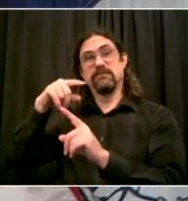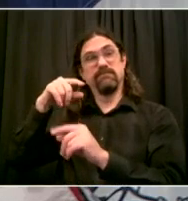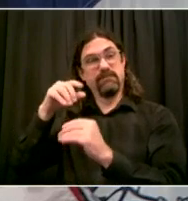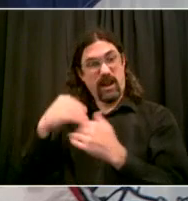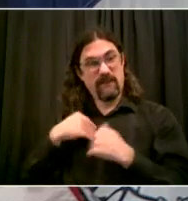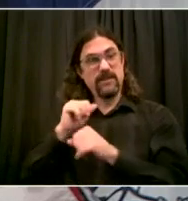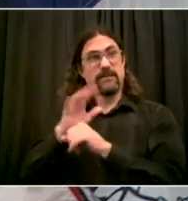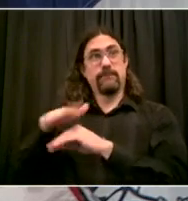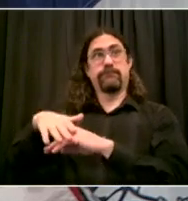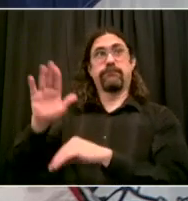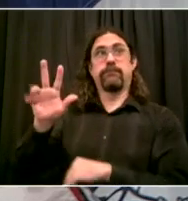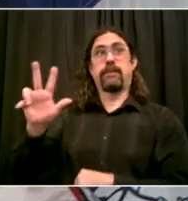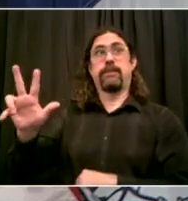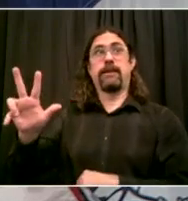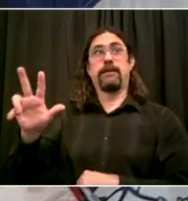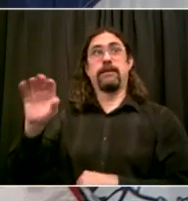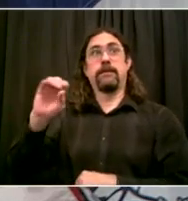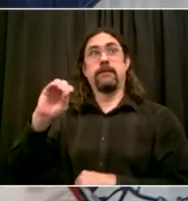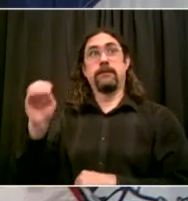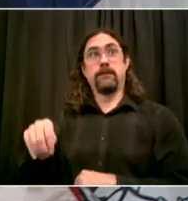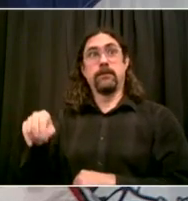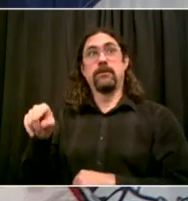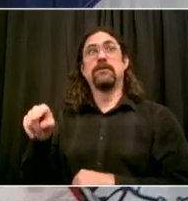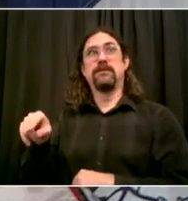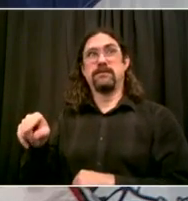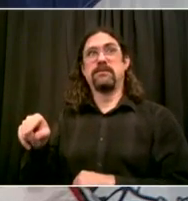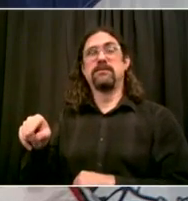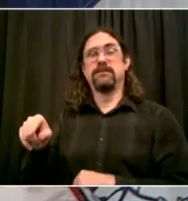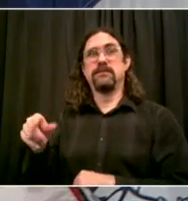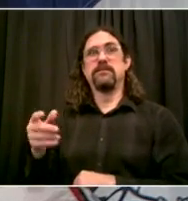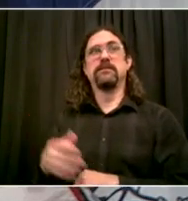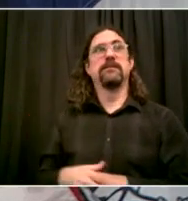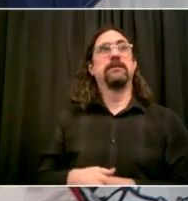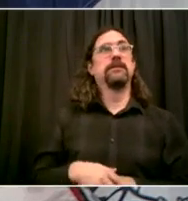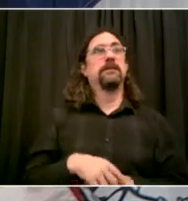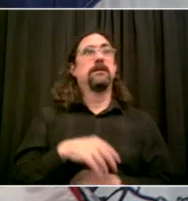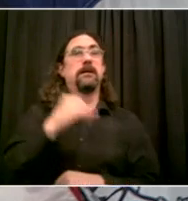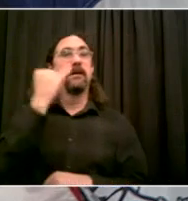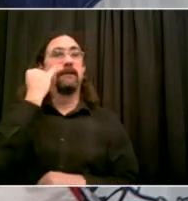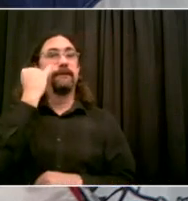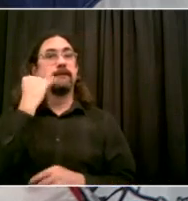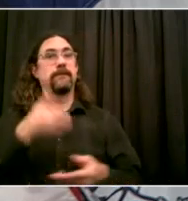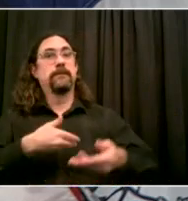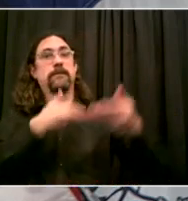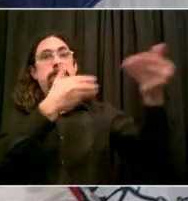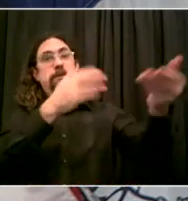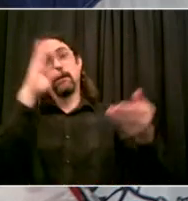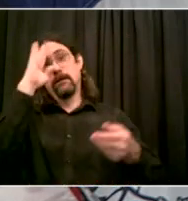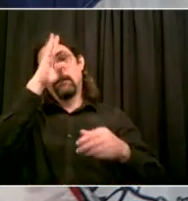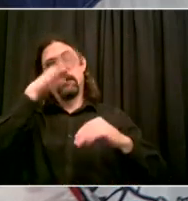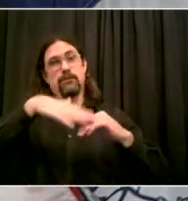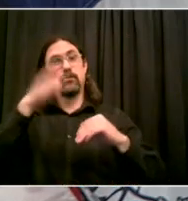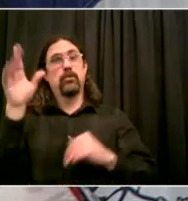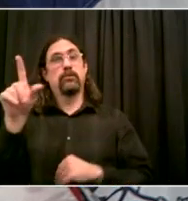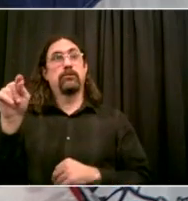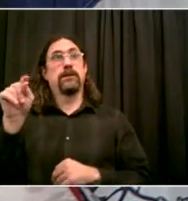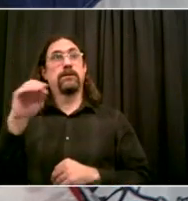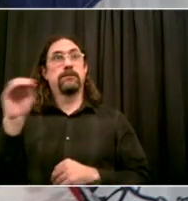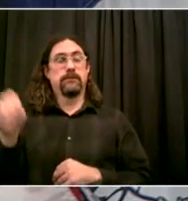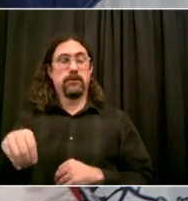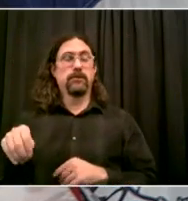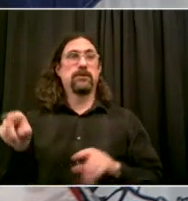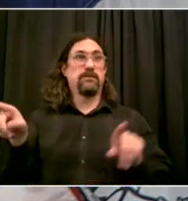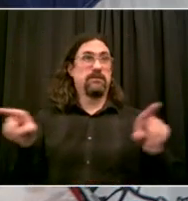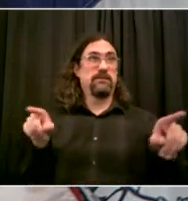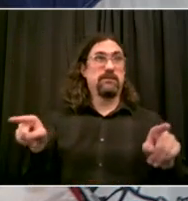that 200 patient a day threshold. That would clearly define to me that we are in a second wave. Go ahead.